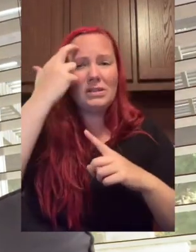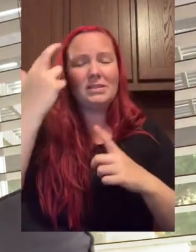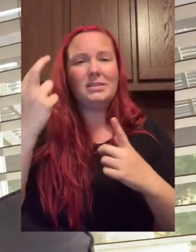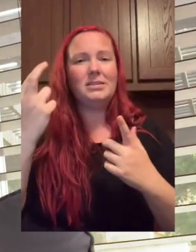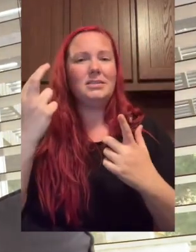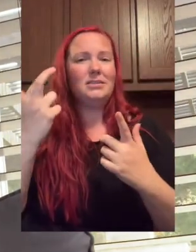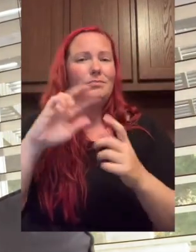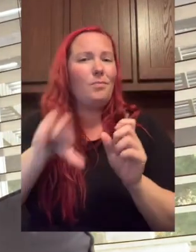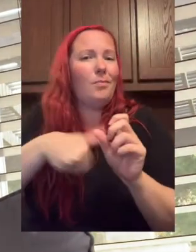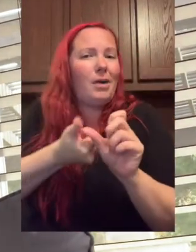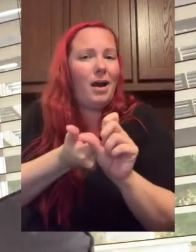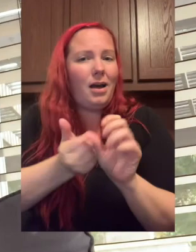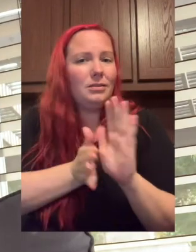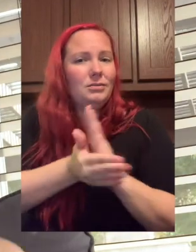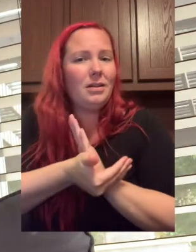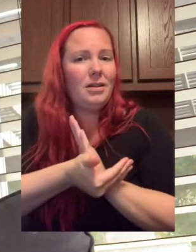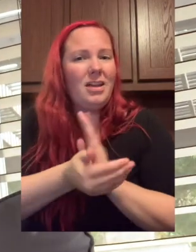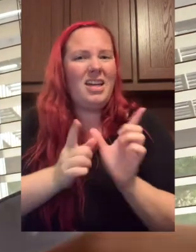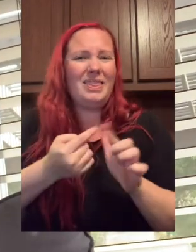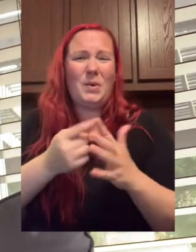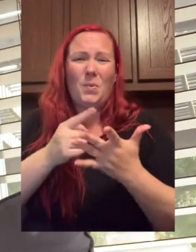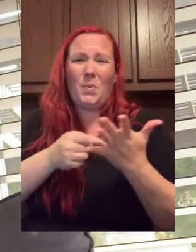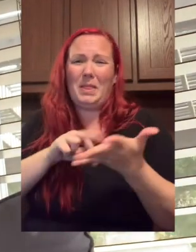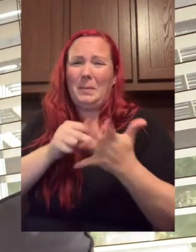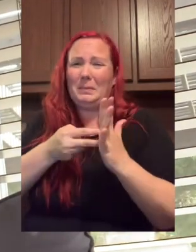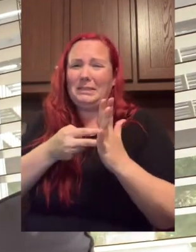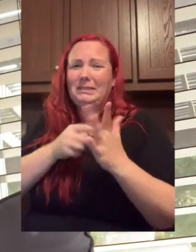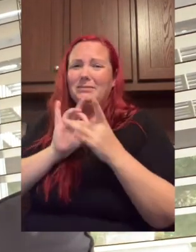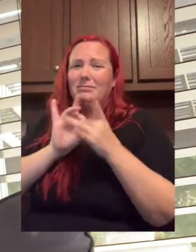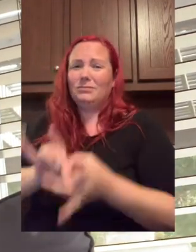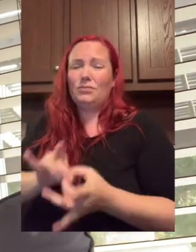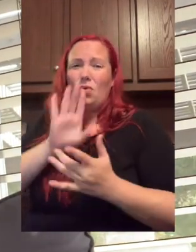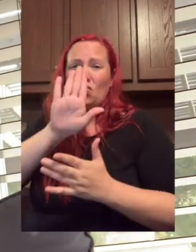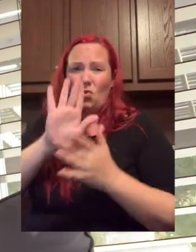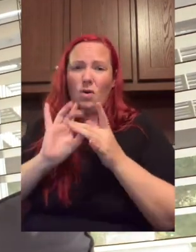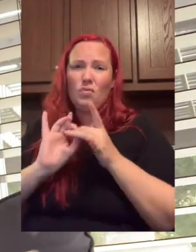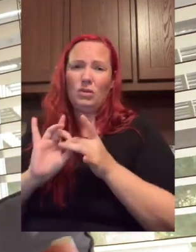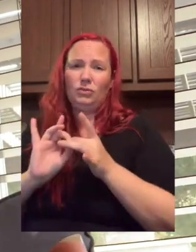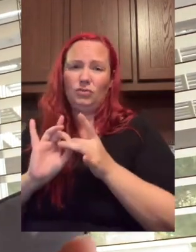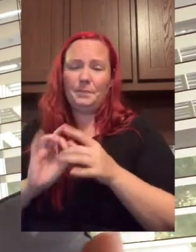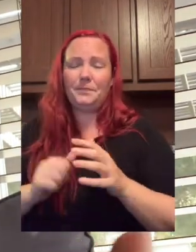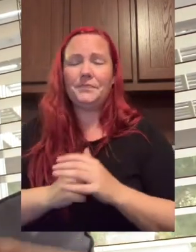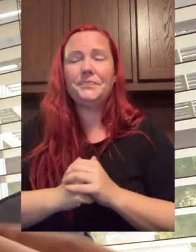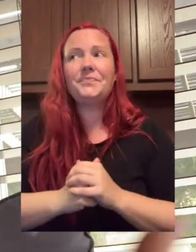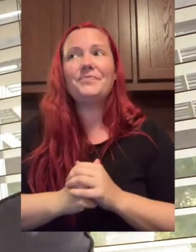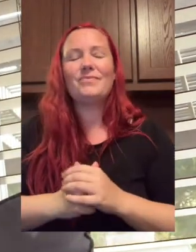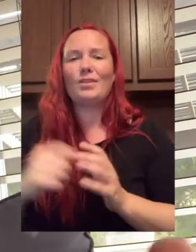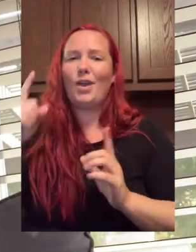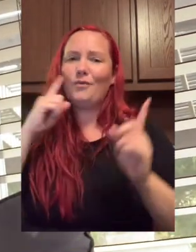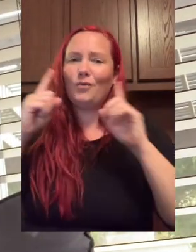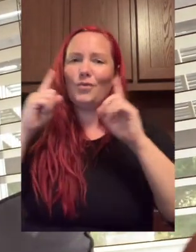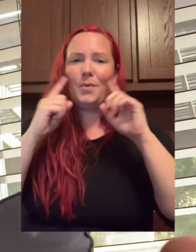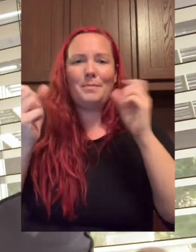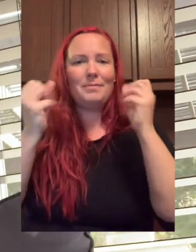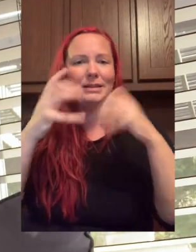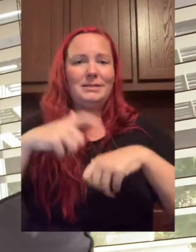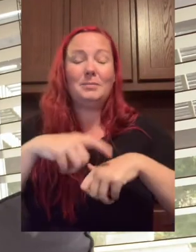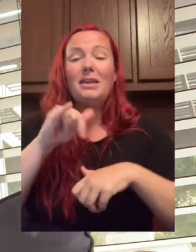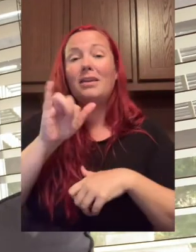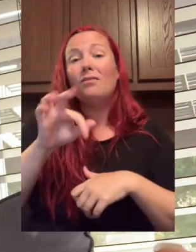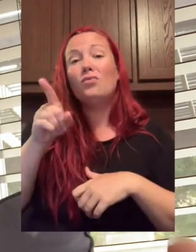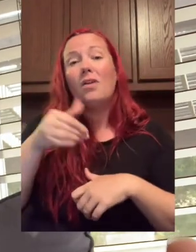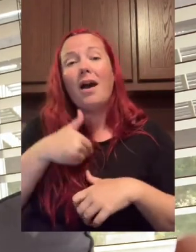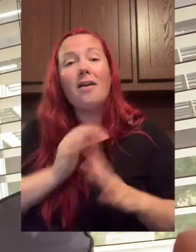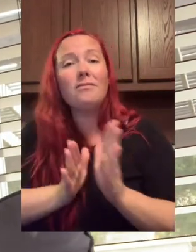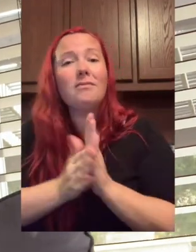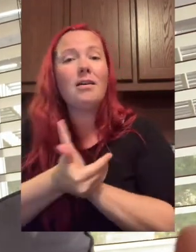the ways that affairs, the things that trigger affairs, and this whole slew of